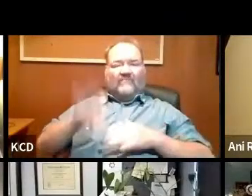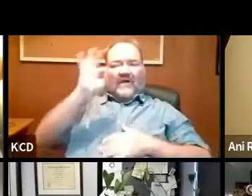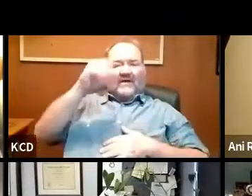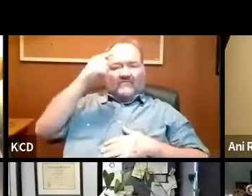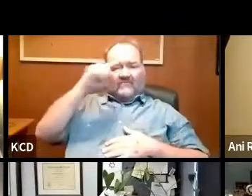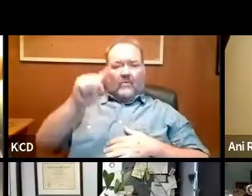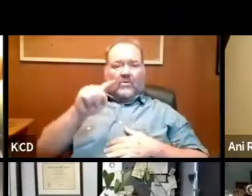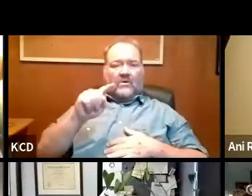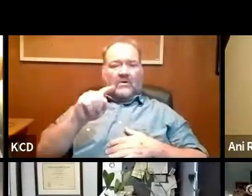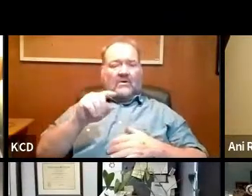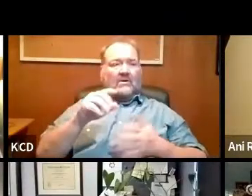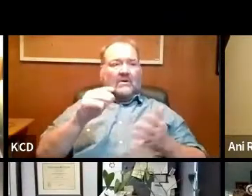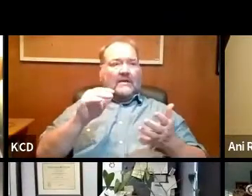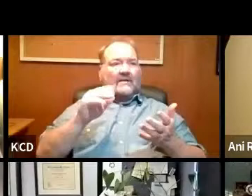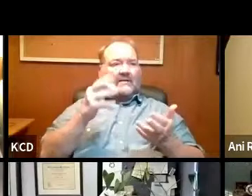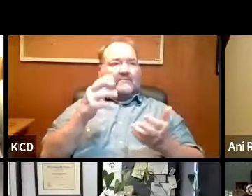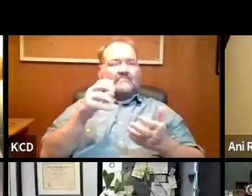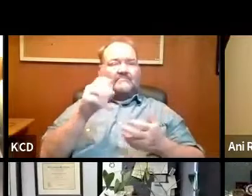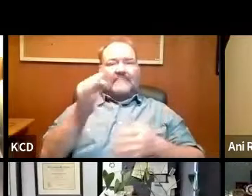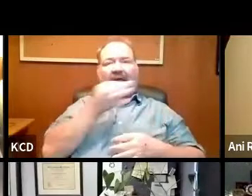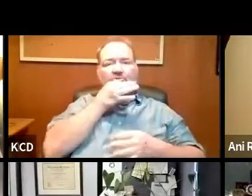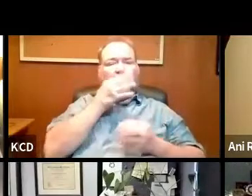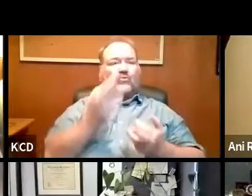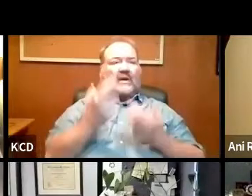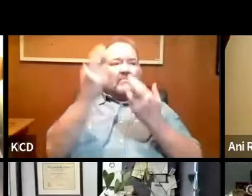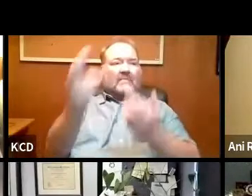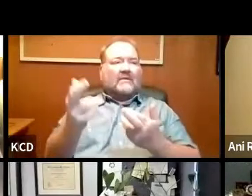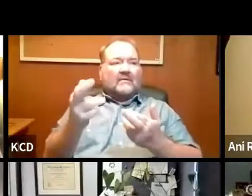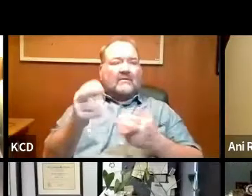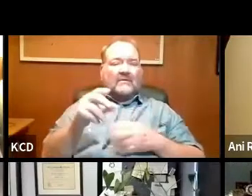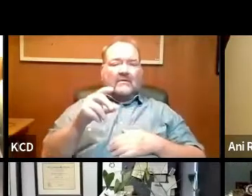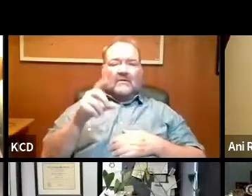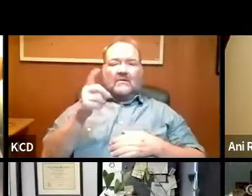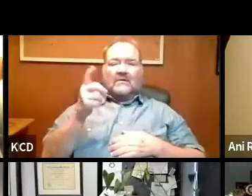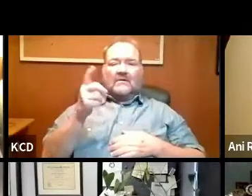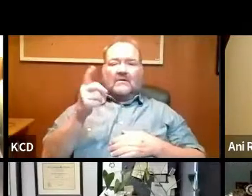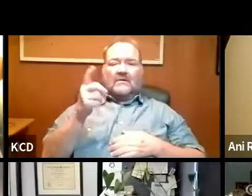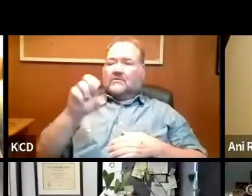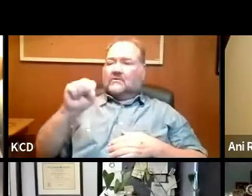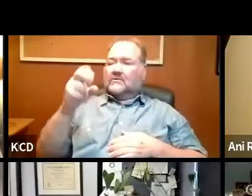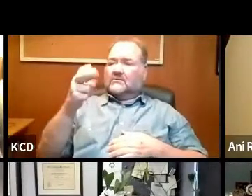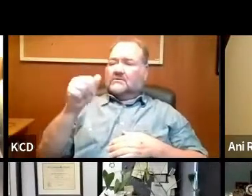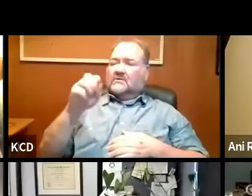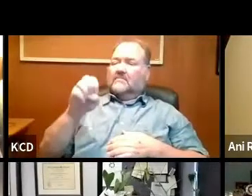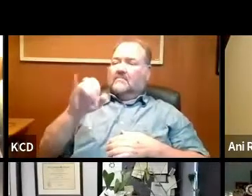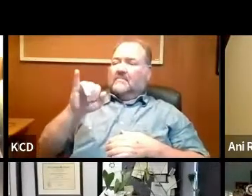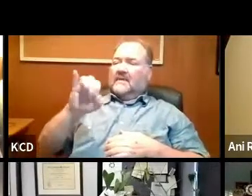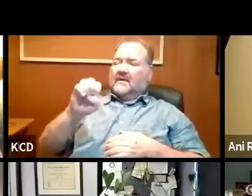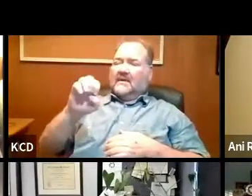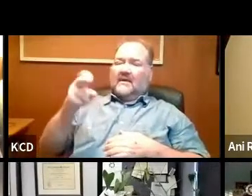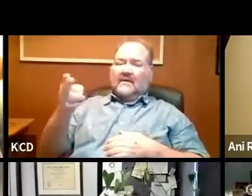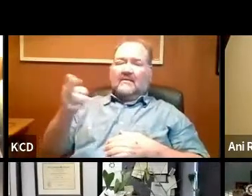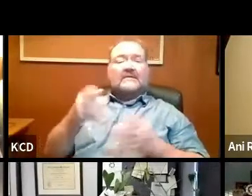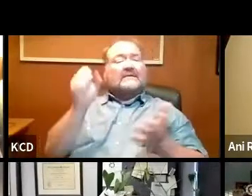as far as subject matter expert recommendations. Dr. Shamia or Bert, do you want to? Yeah, I'll have two comments